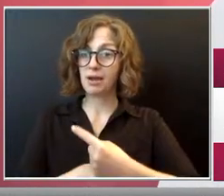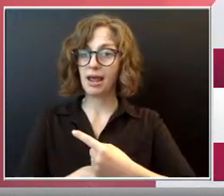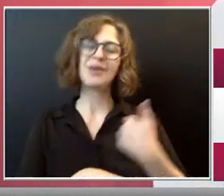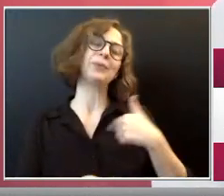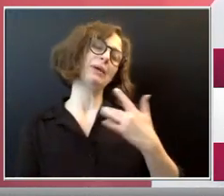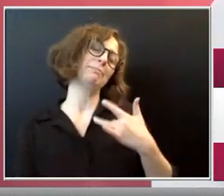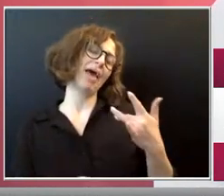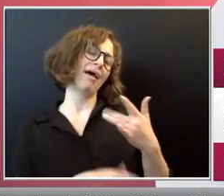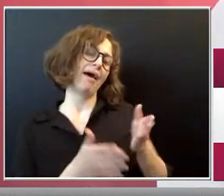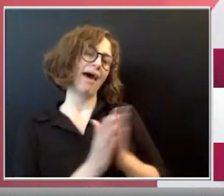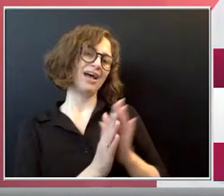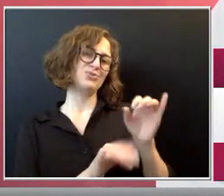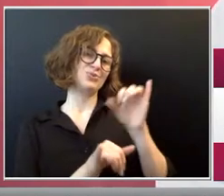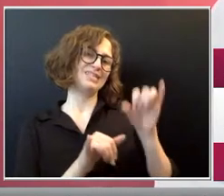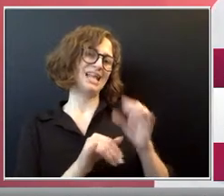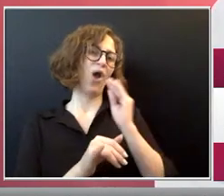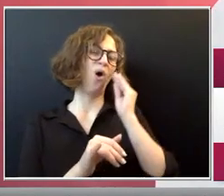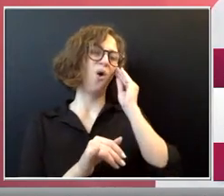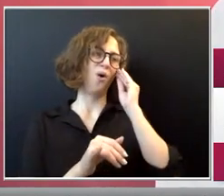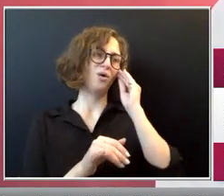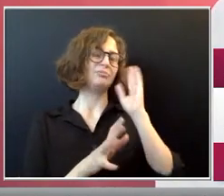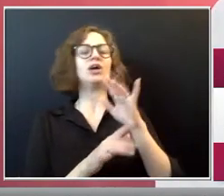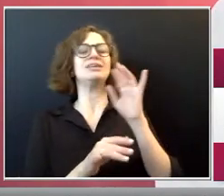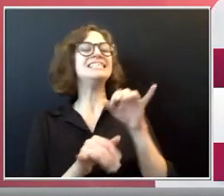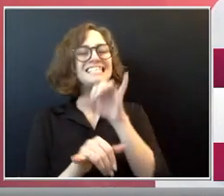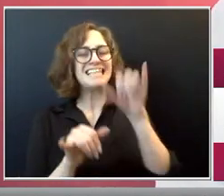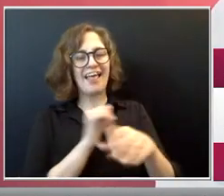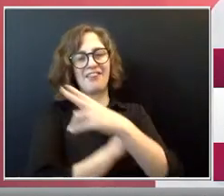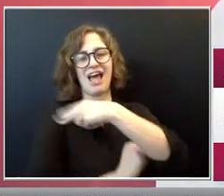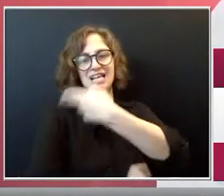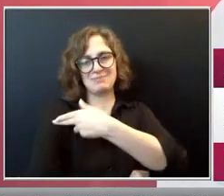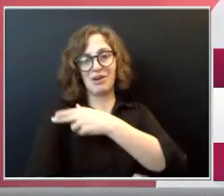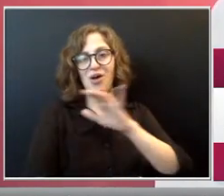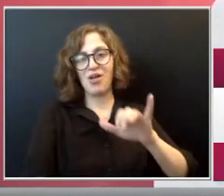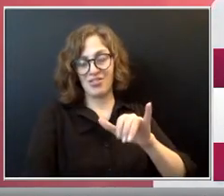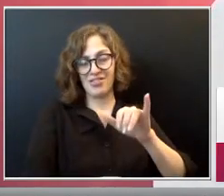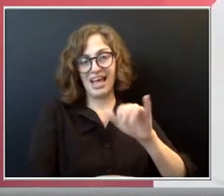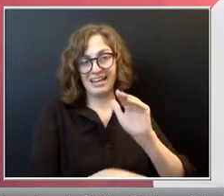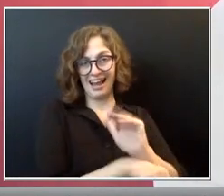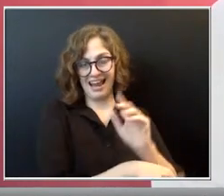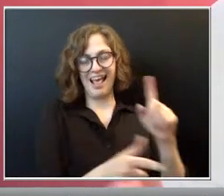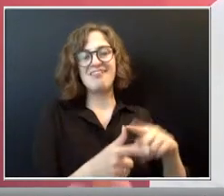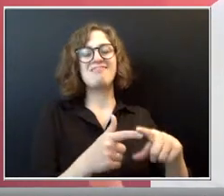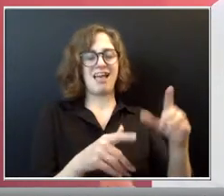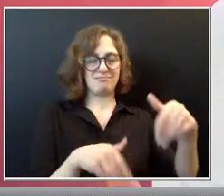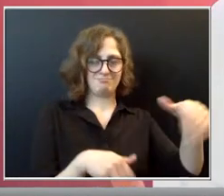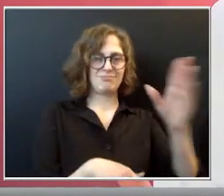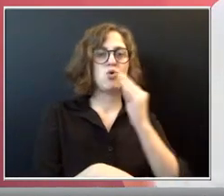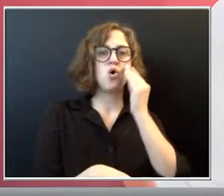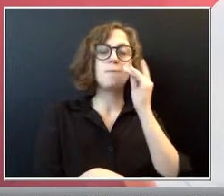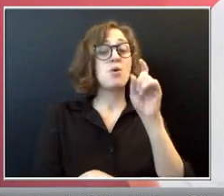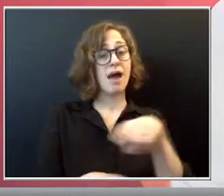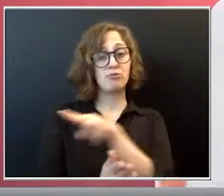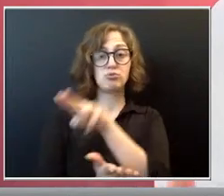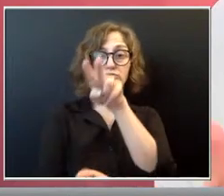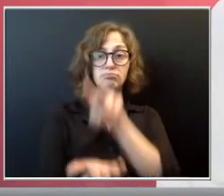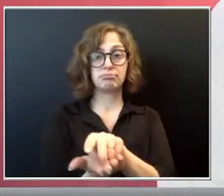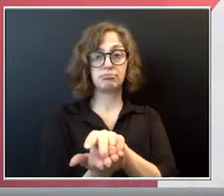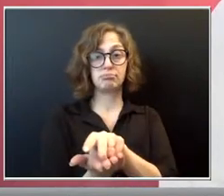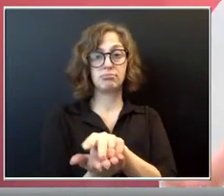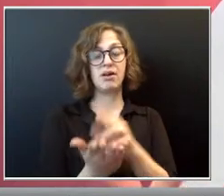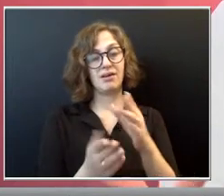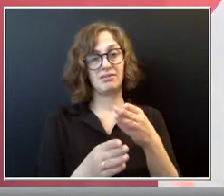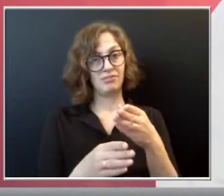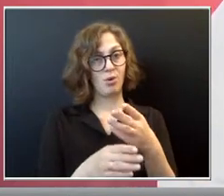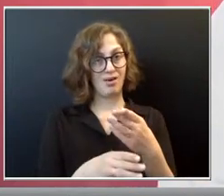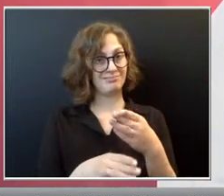lay flat for several hours after the procedure, which can be one hard thing after the procedure. And then for the week afterwards, basically